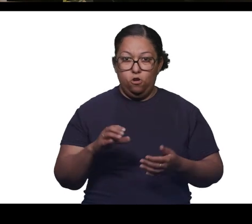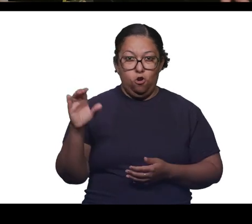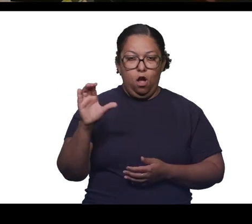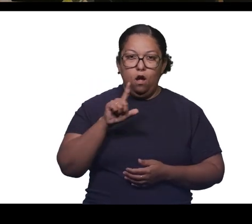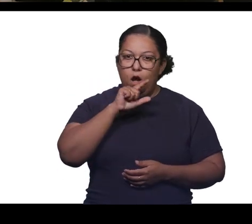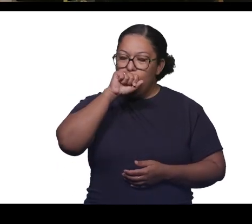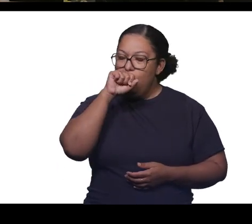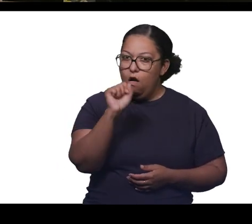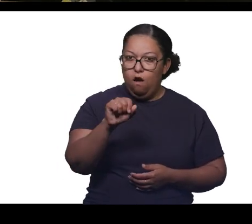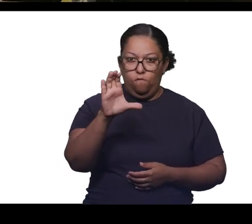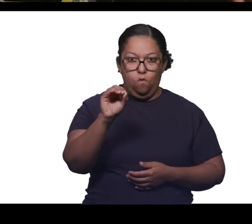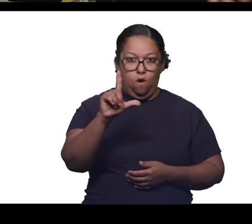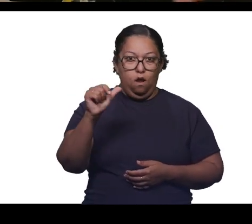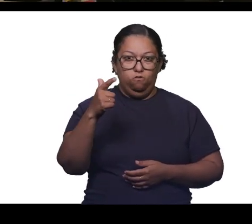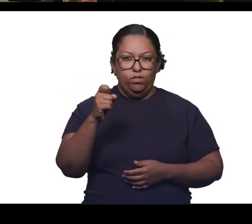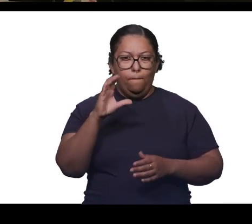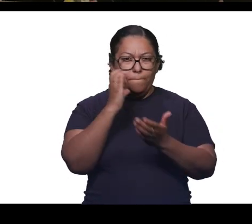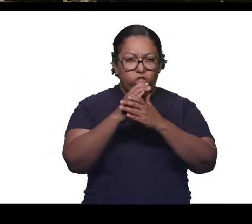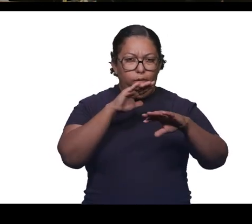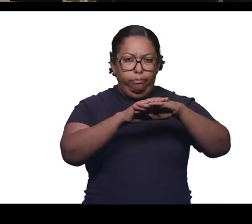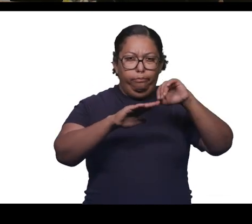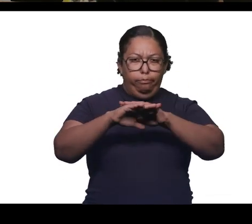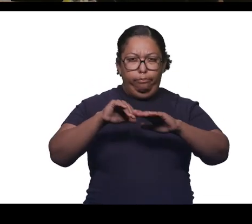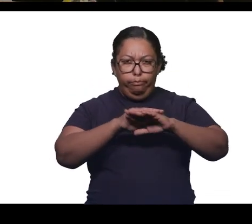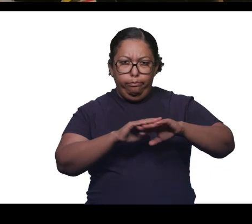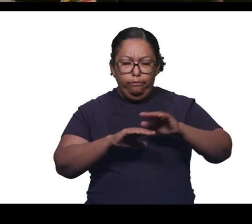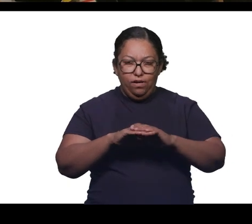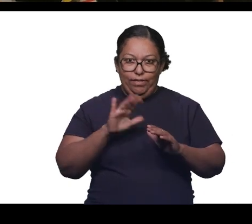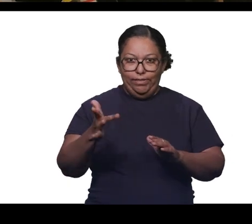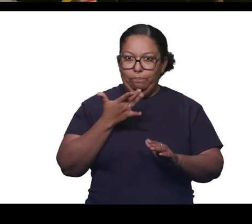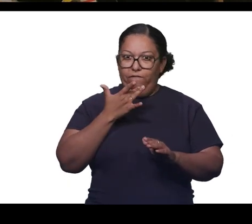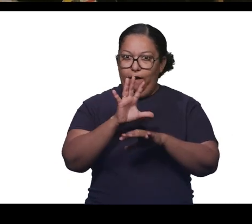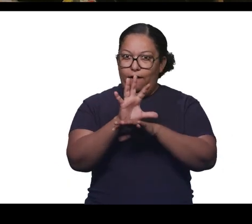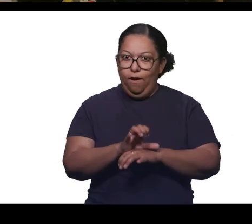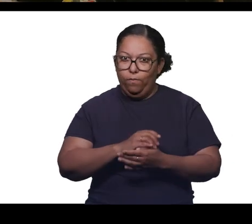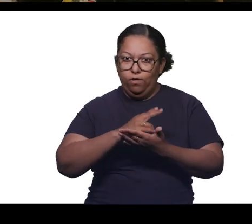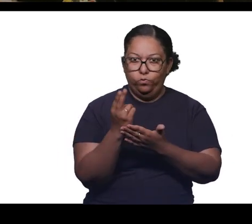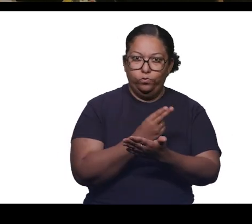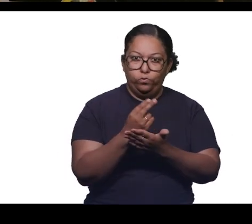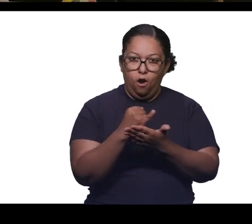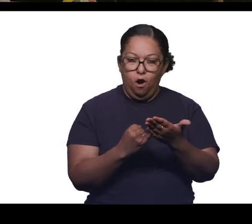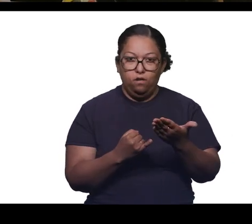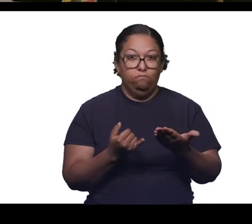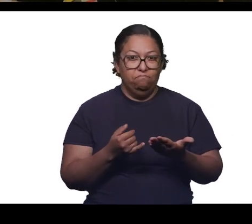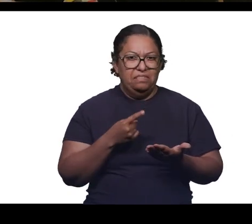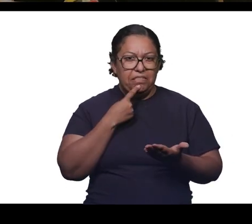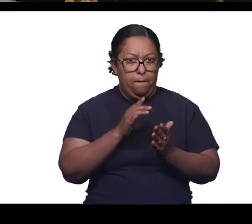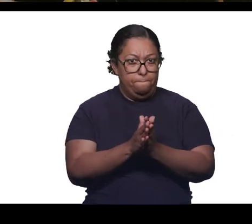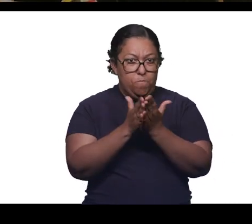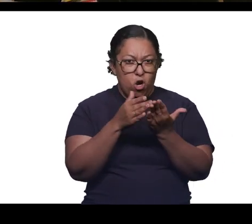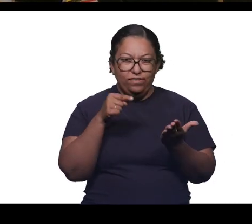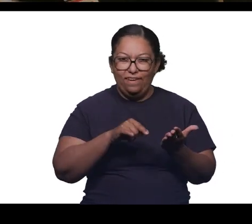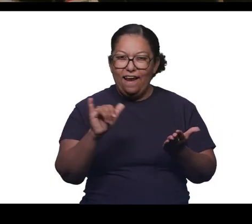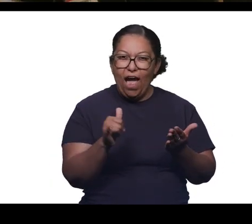loved collage. That was his preferred medium, and we see that throughout his books. He also said that books were toys that you can read, books that you